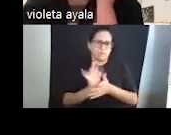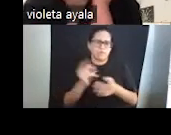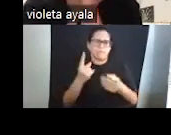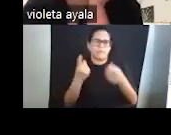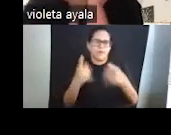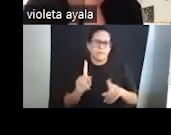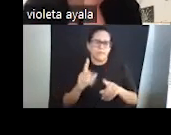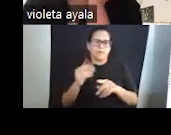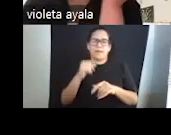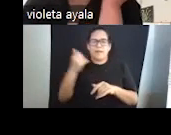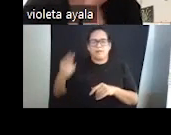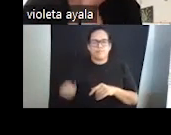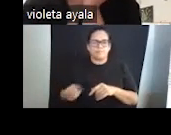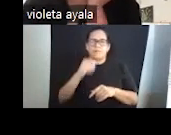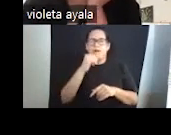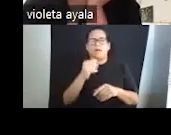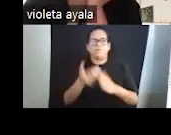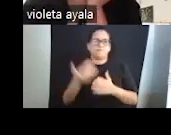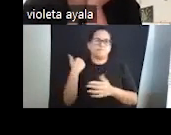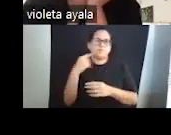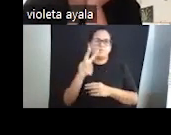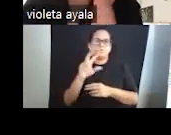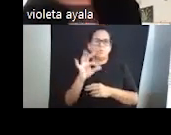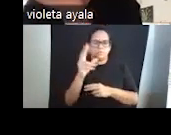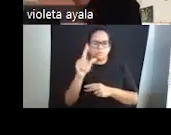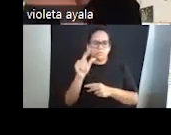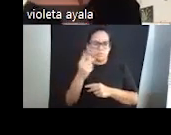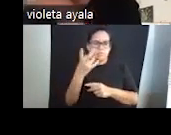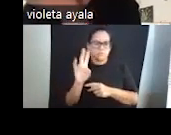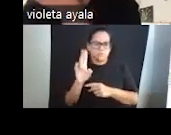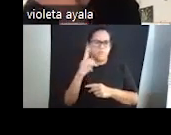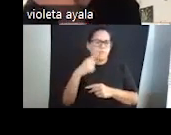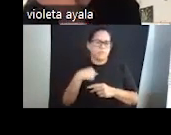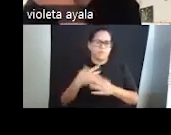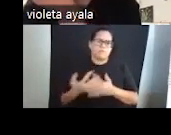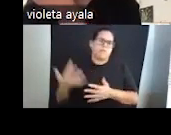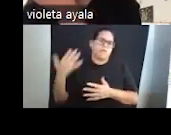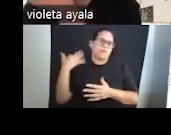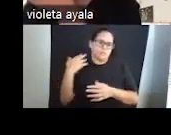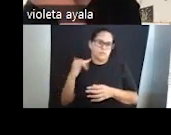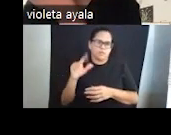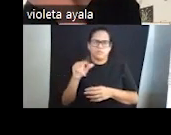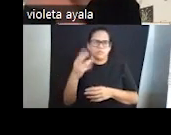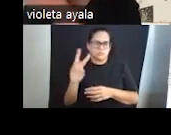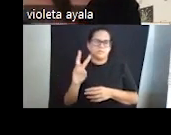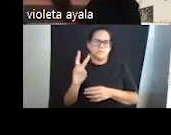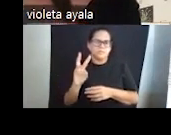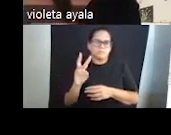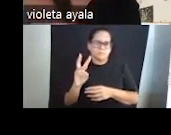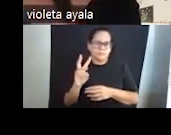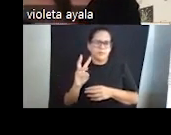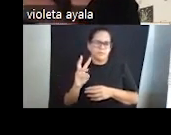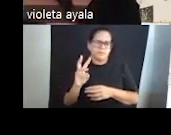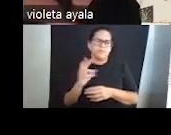Now historically, it's funny, but it's in 2017. So for me, it's long, long time, or 2016. It had to